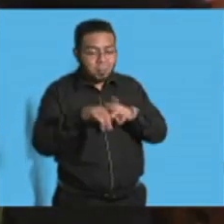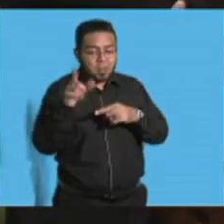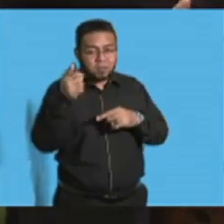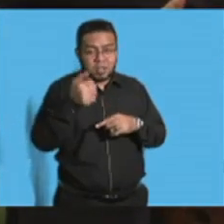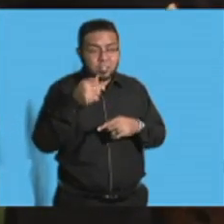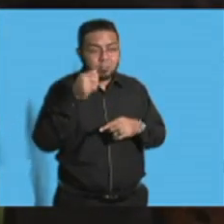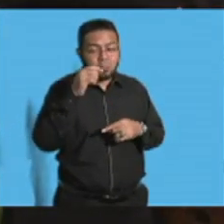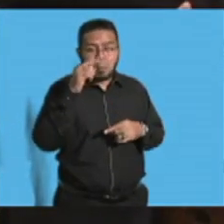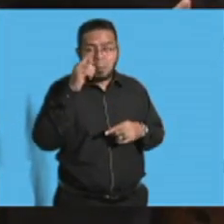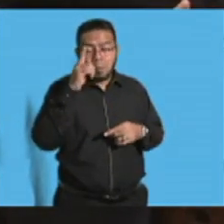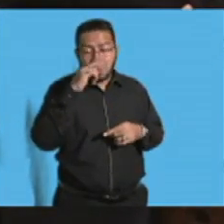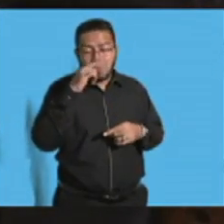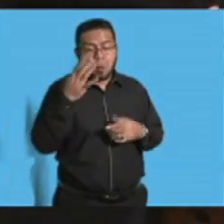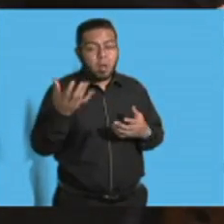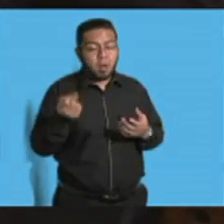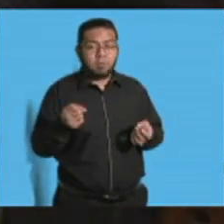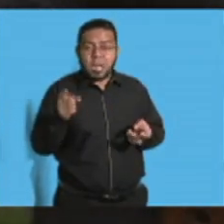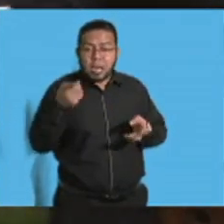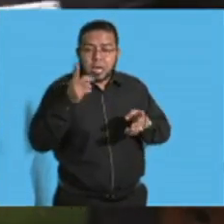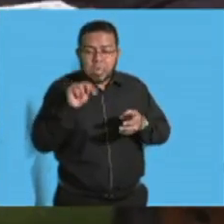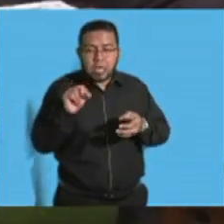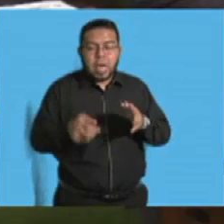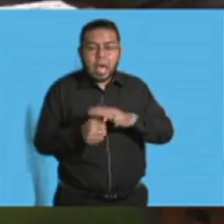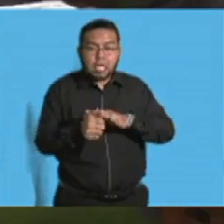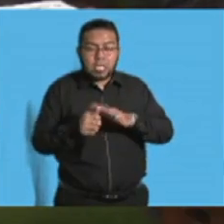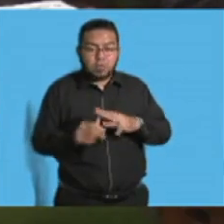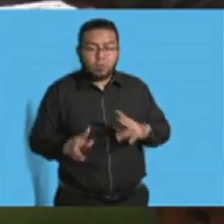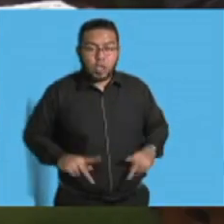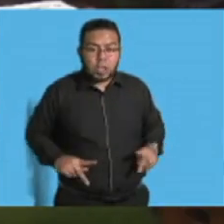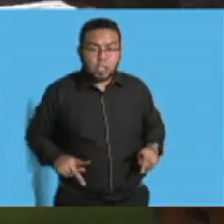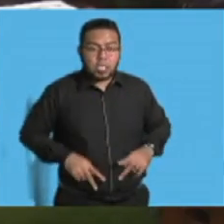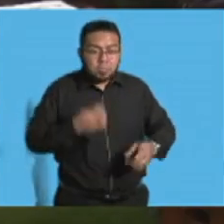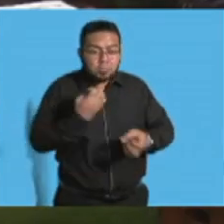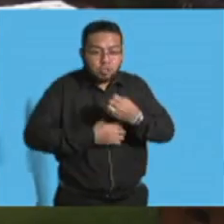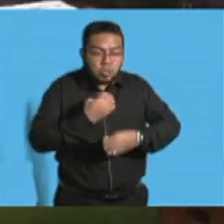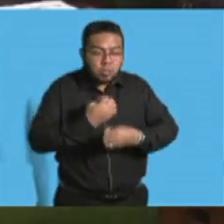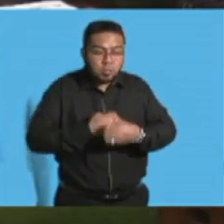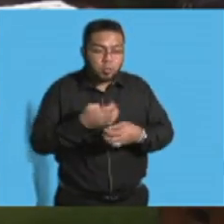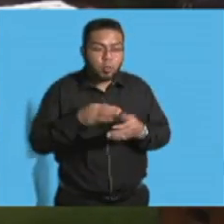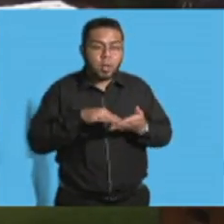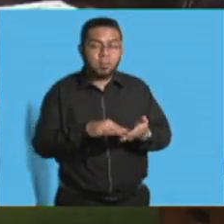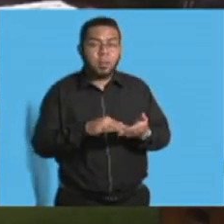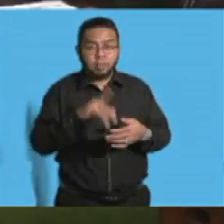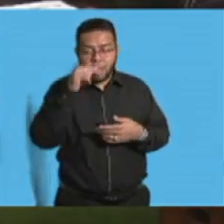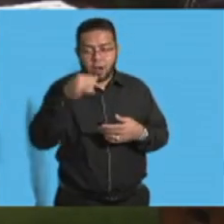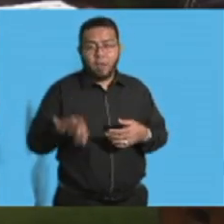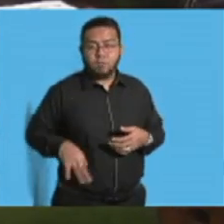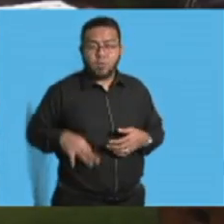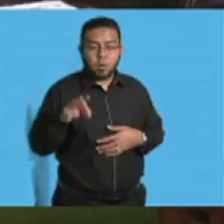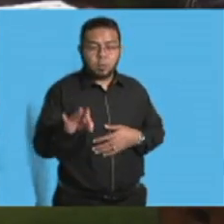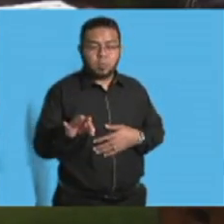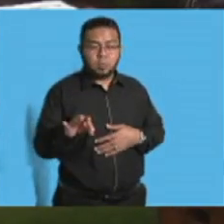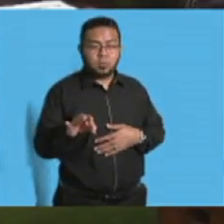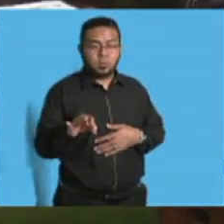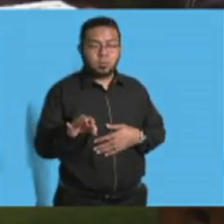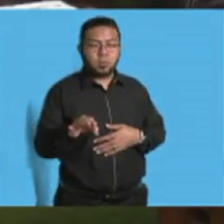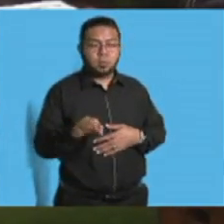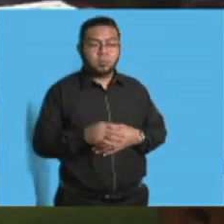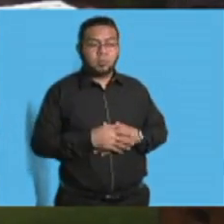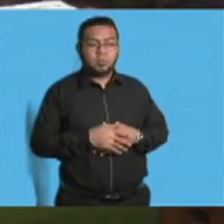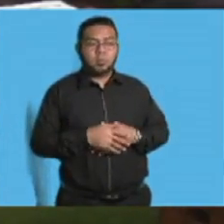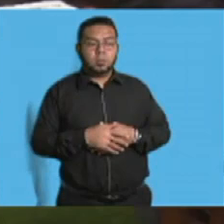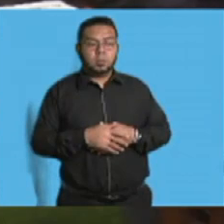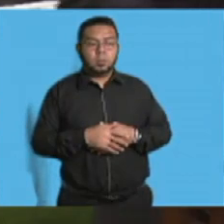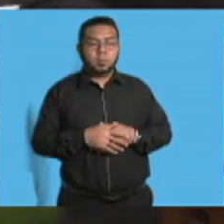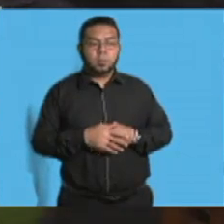may need to have access to kidney dialysis, of which some of them obviously can afford to use the kidney dialysis on a regular